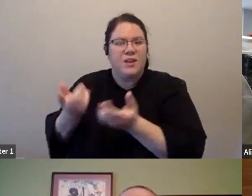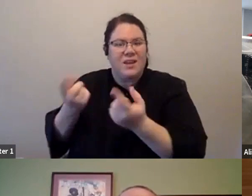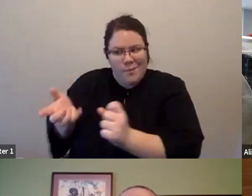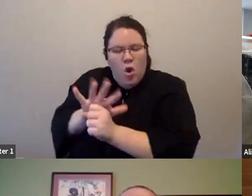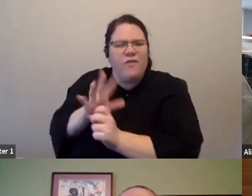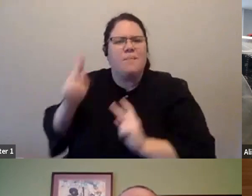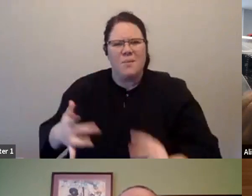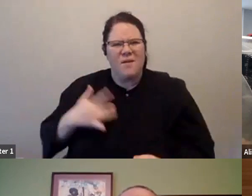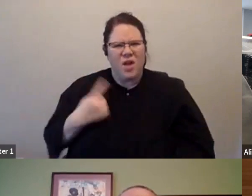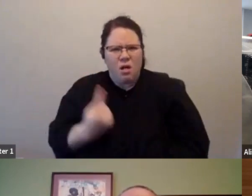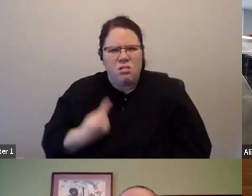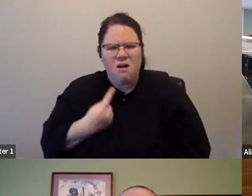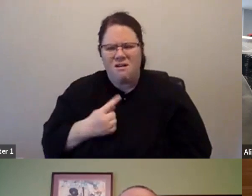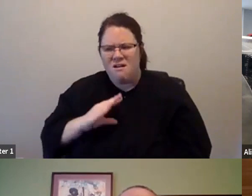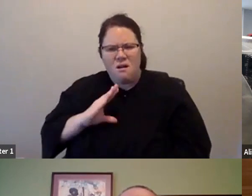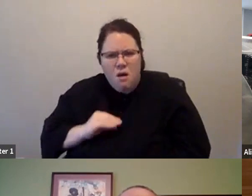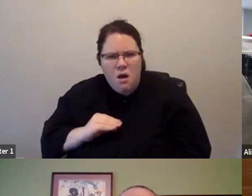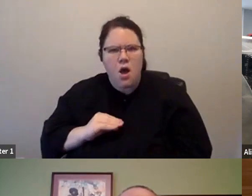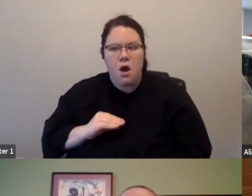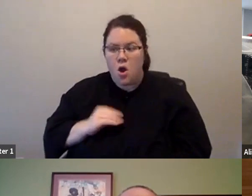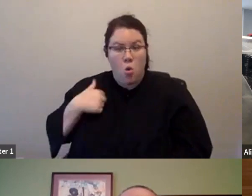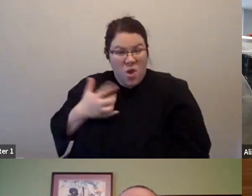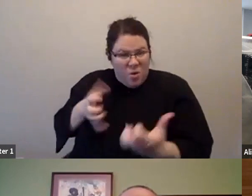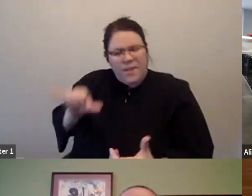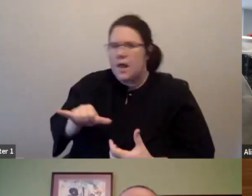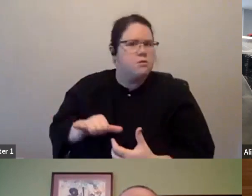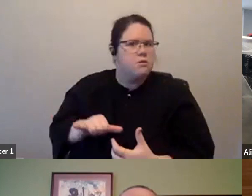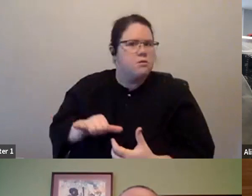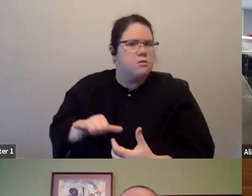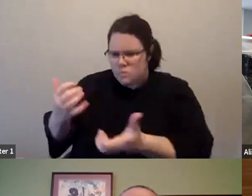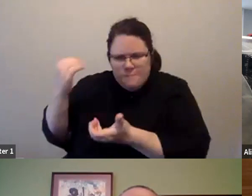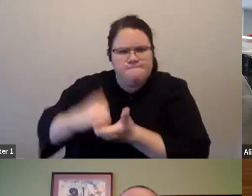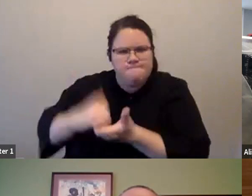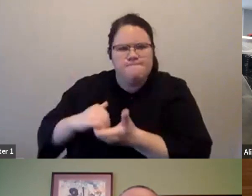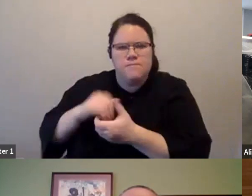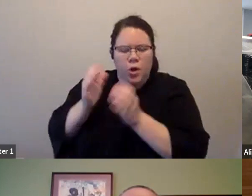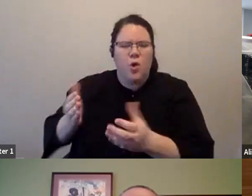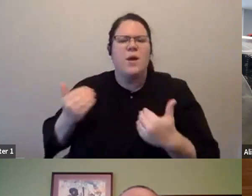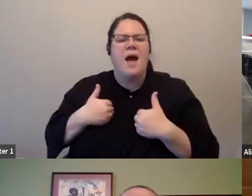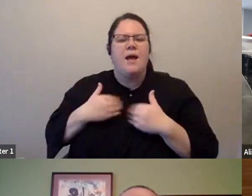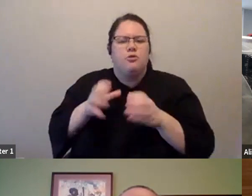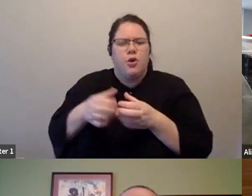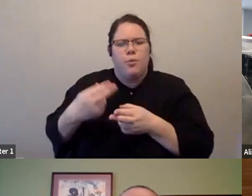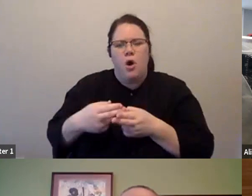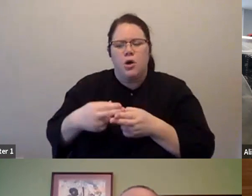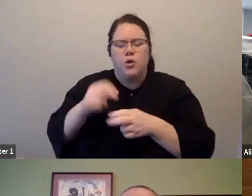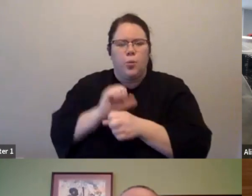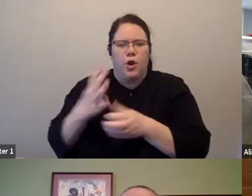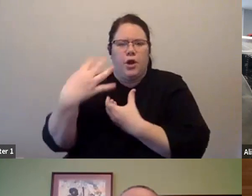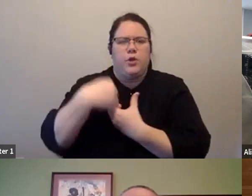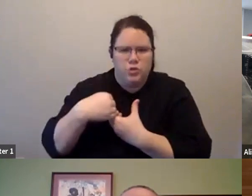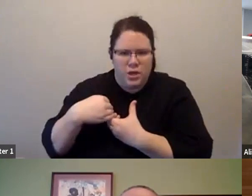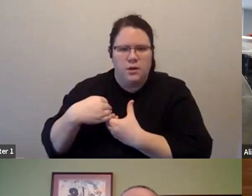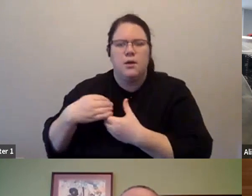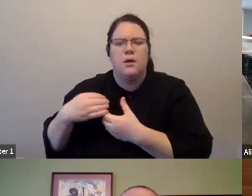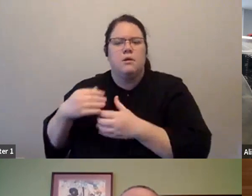So we wanted to ensure that we were, bringing our employees together. We did this through our employee inclusion groups, Ability, which is our people with disabilities